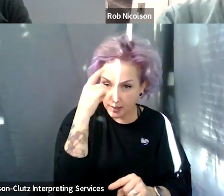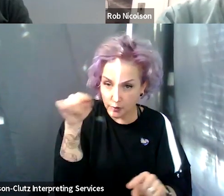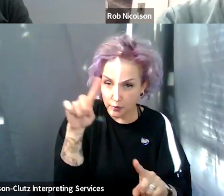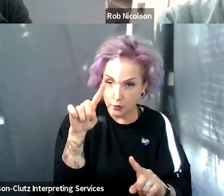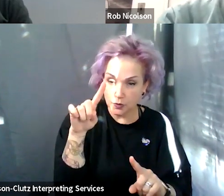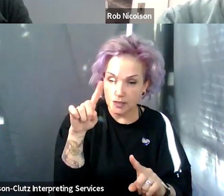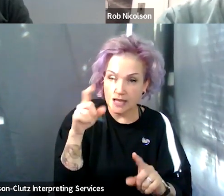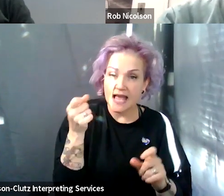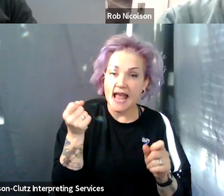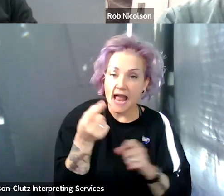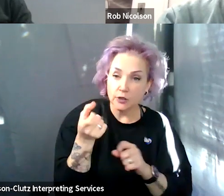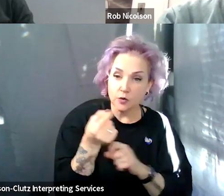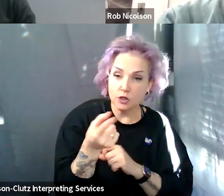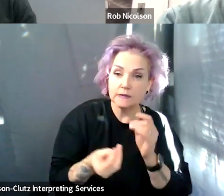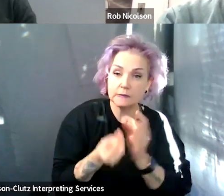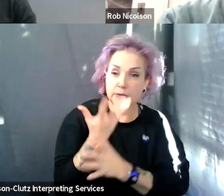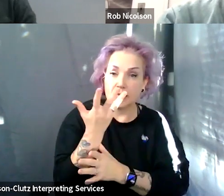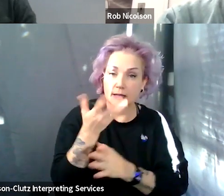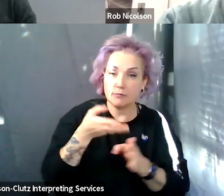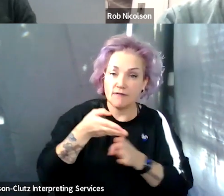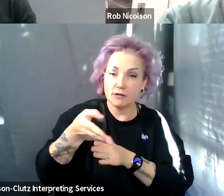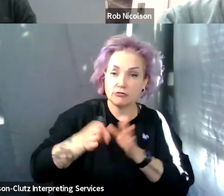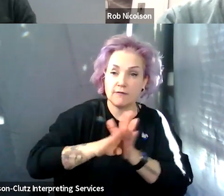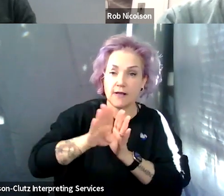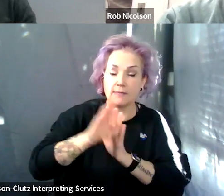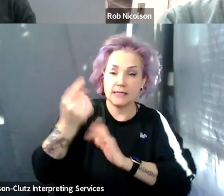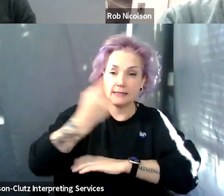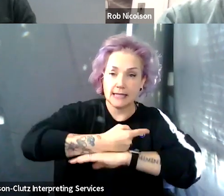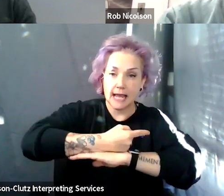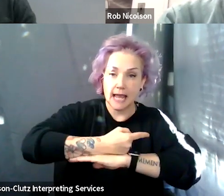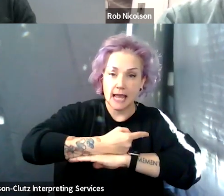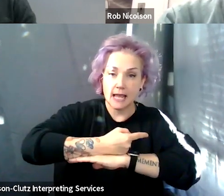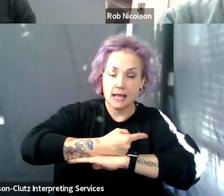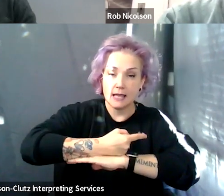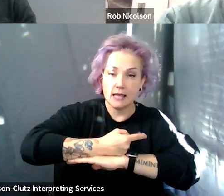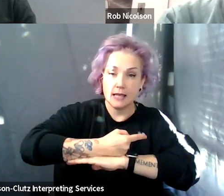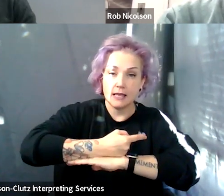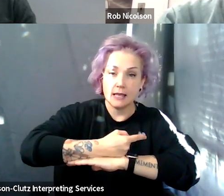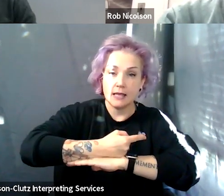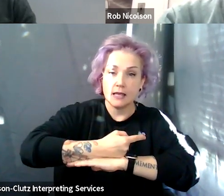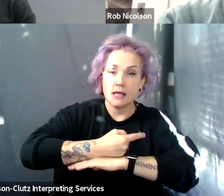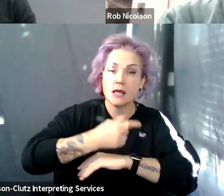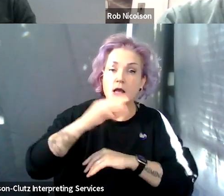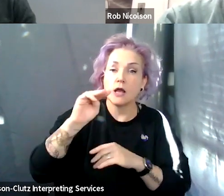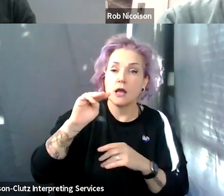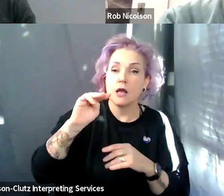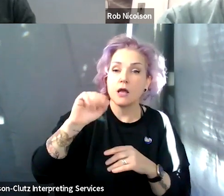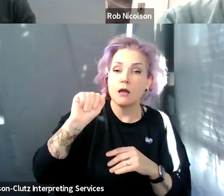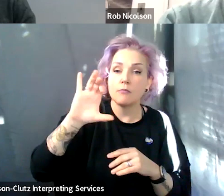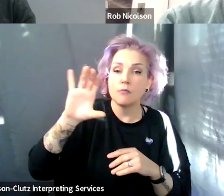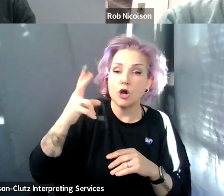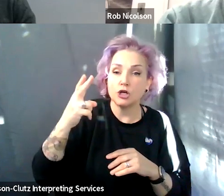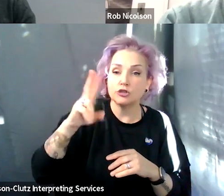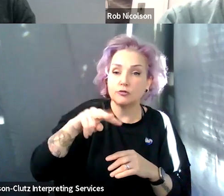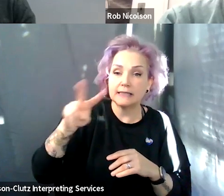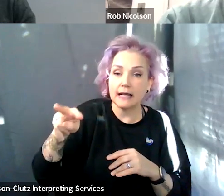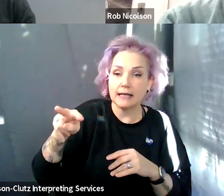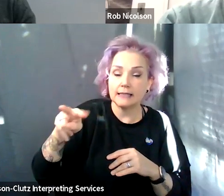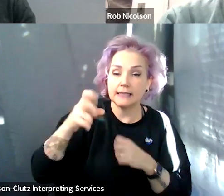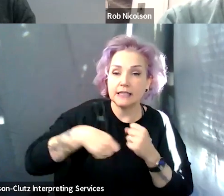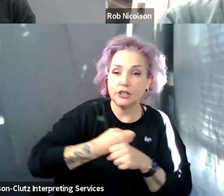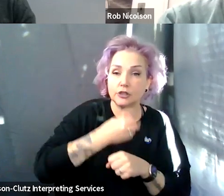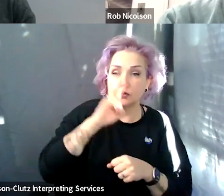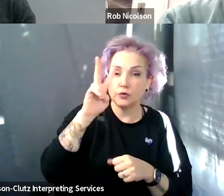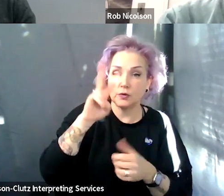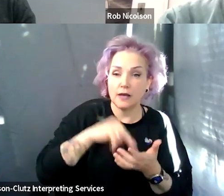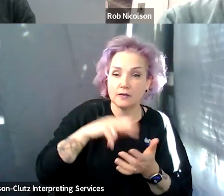Spring Continuing Professional Development Day in Developmental Disabilities is on March 22nd, 2023. So a few weeks from